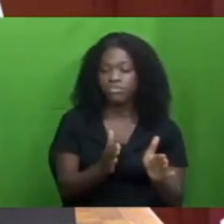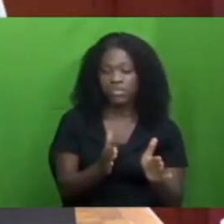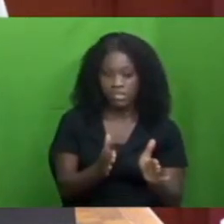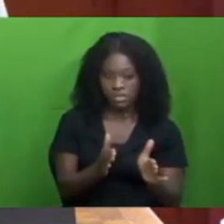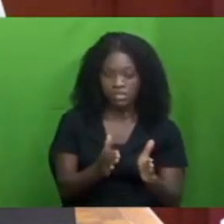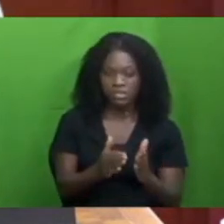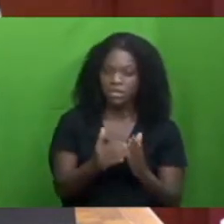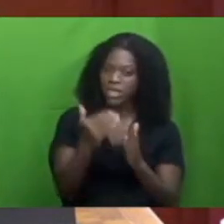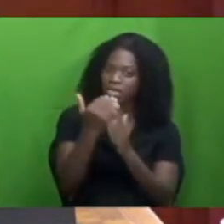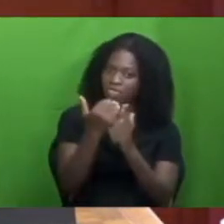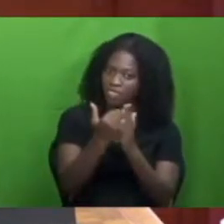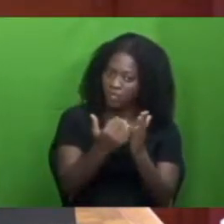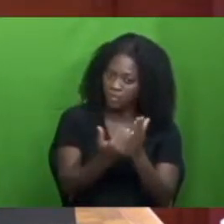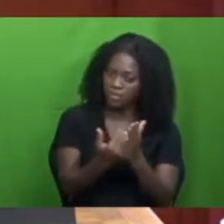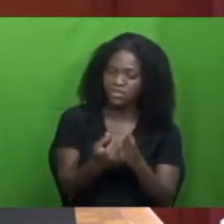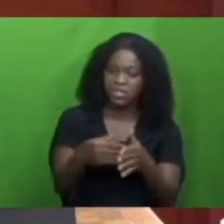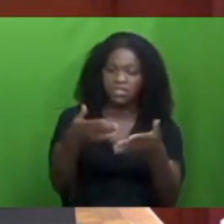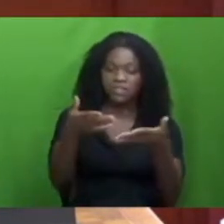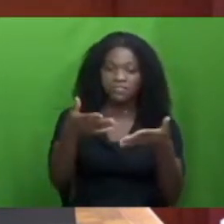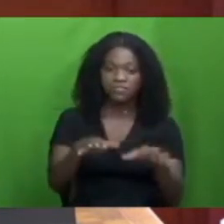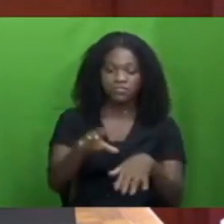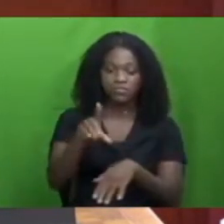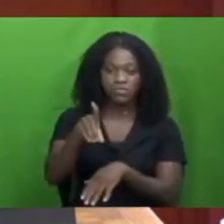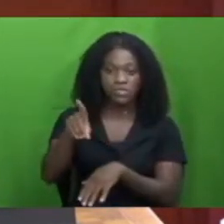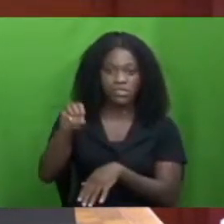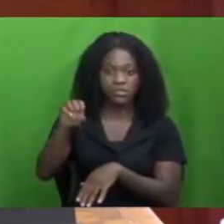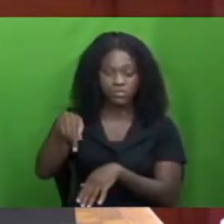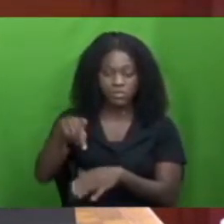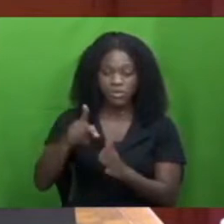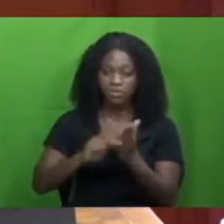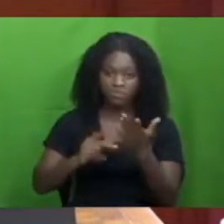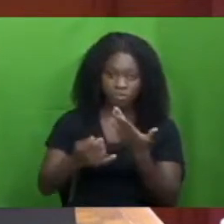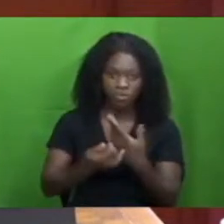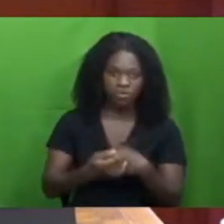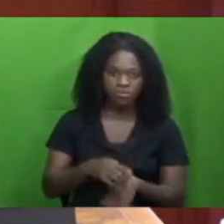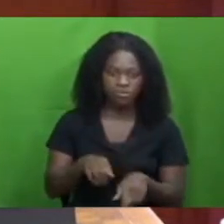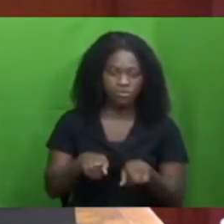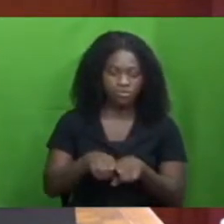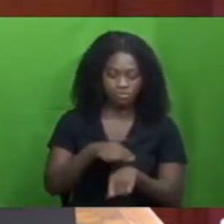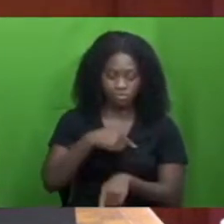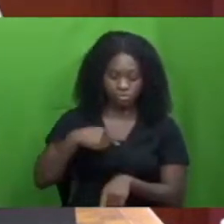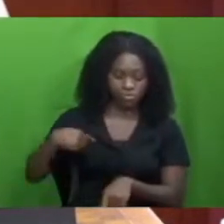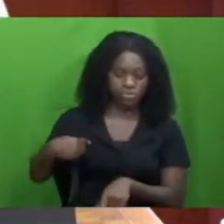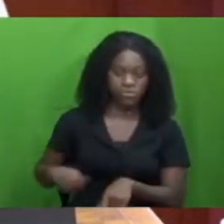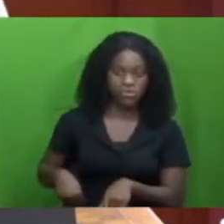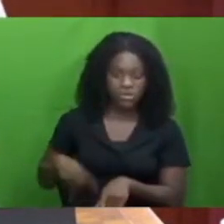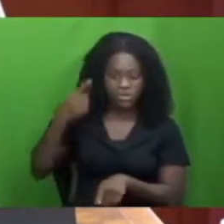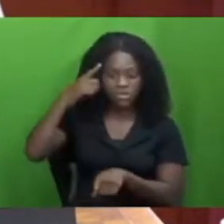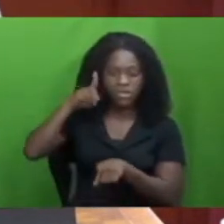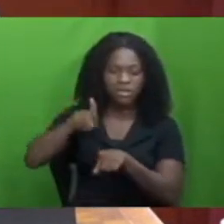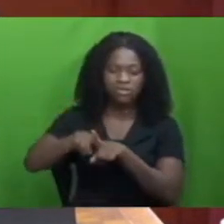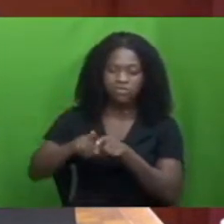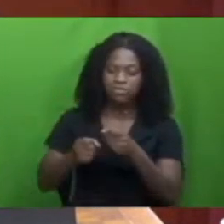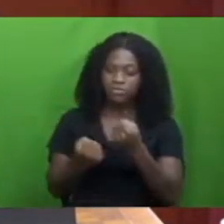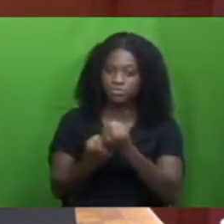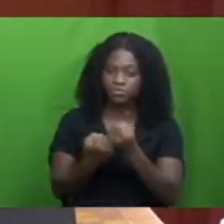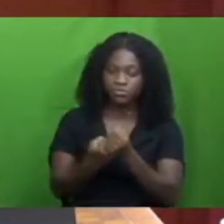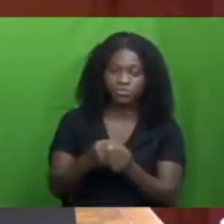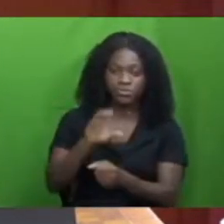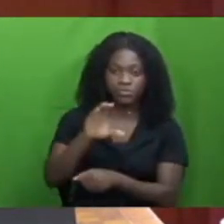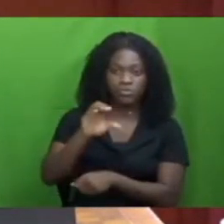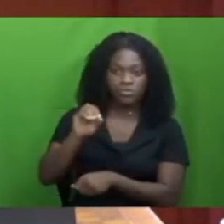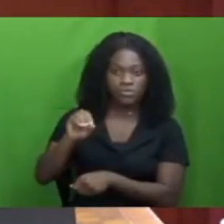the completion of the DDEP program, and China's agreement to co-chair the OCC